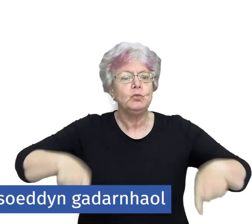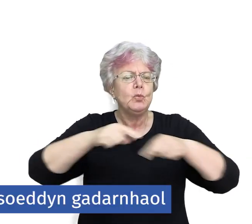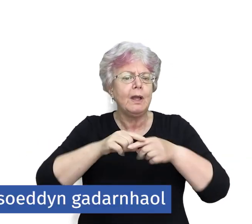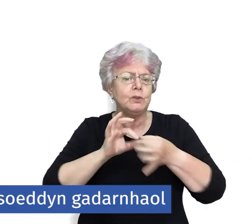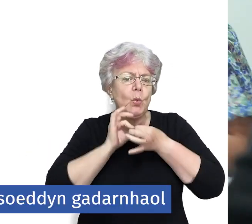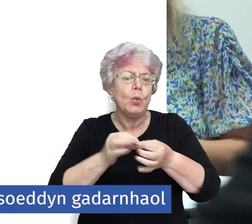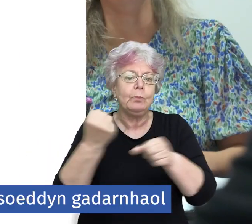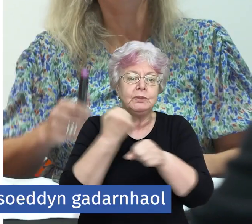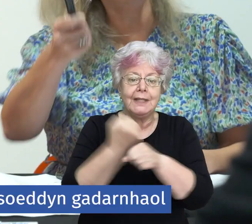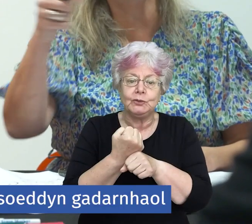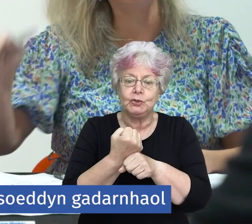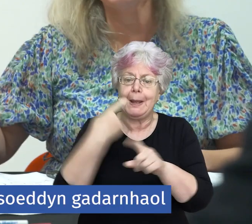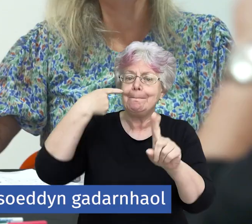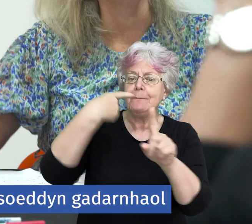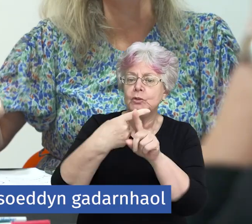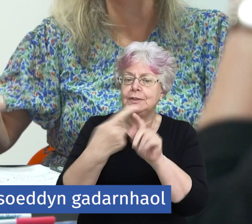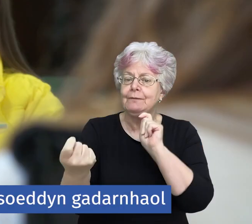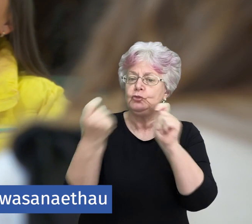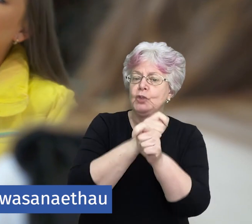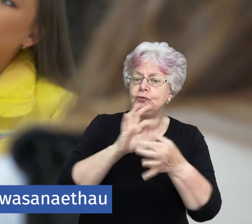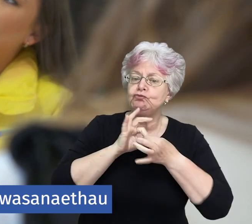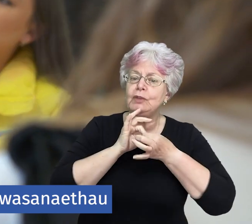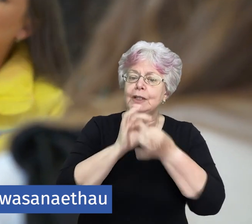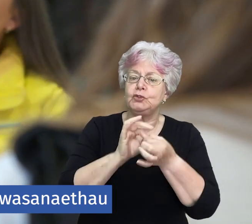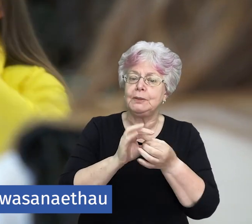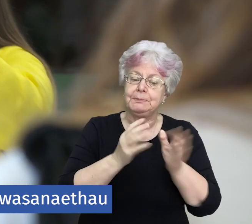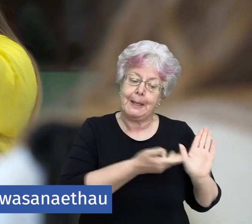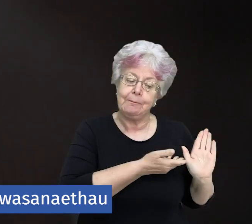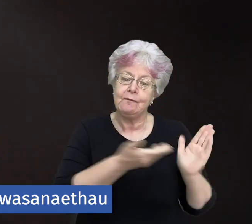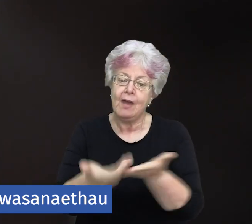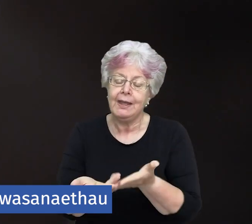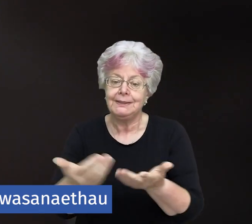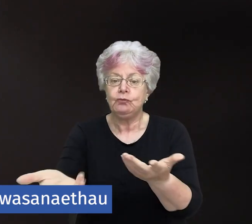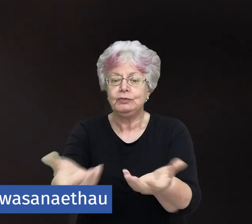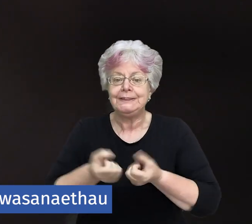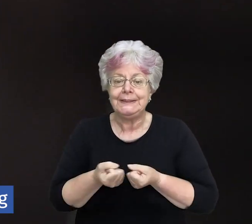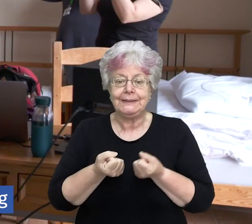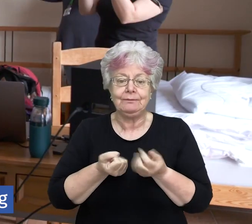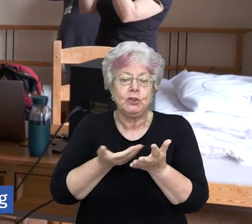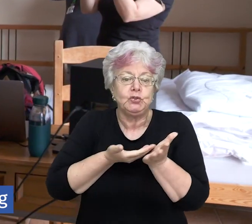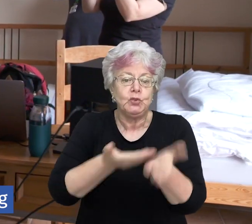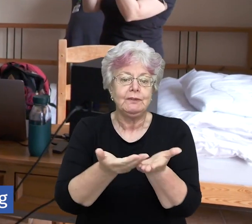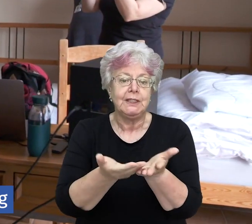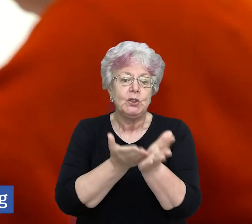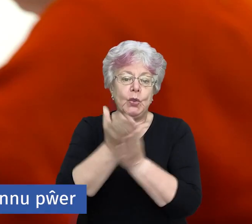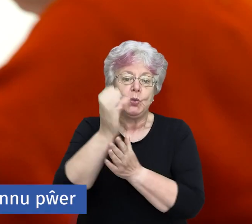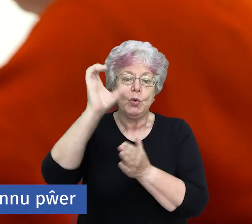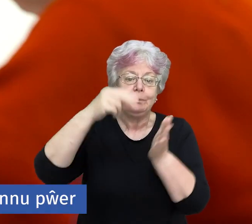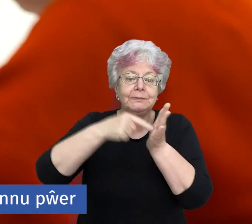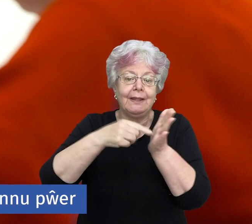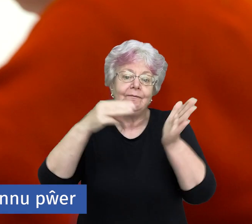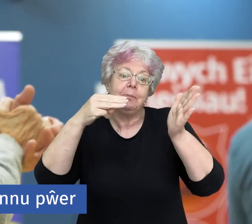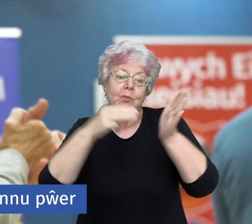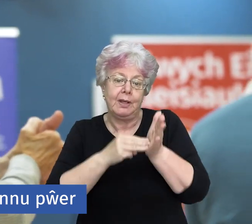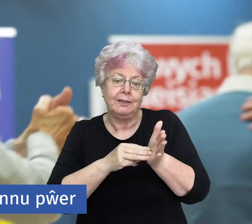us, co-production positively transforms relationships between those who provide and receive services across Cwm Magnog by